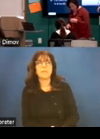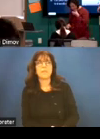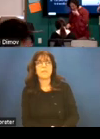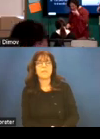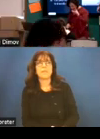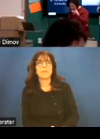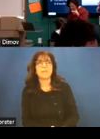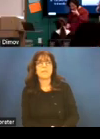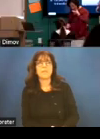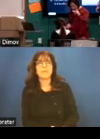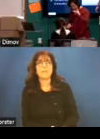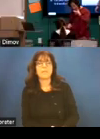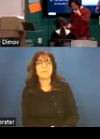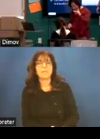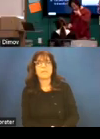Right, yeah.